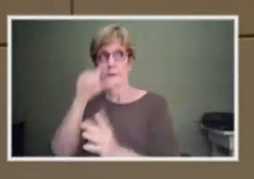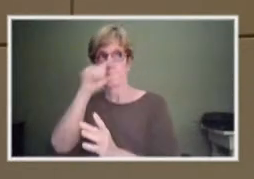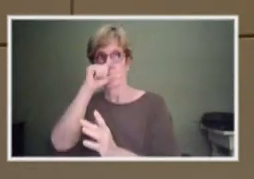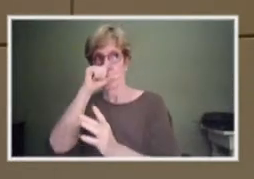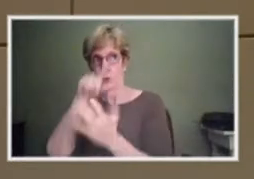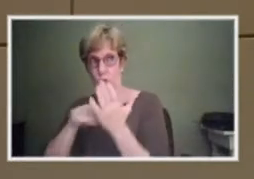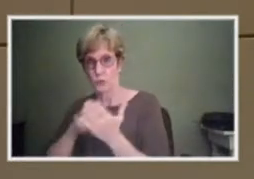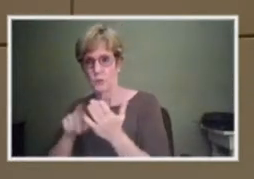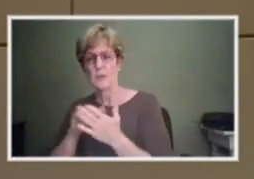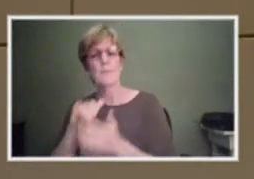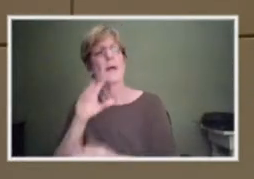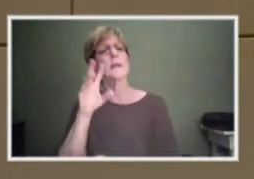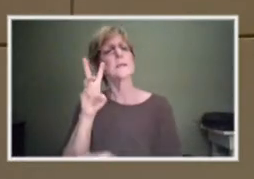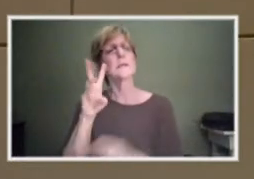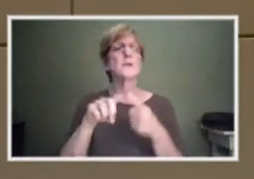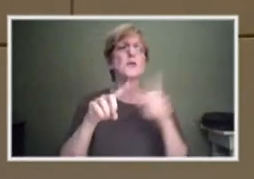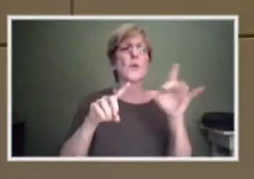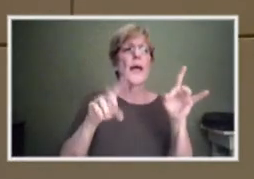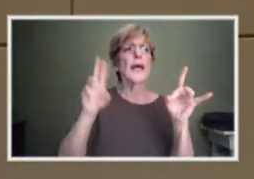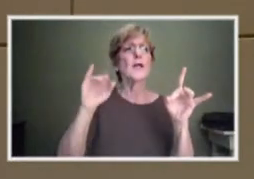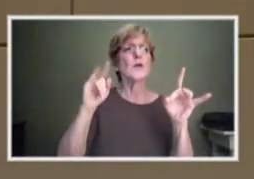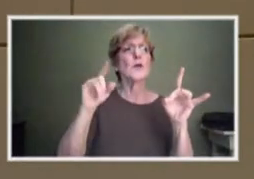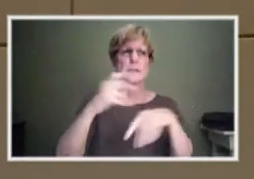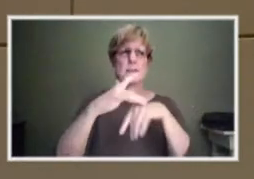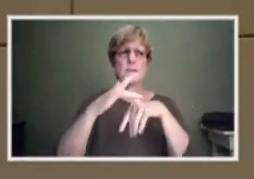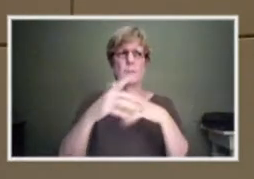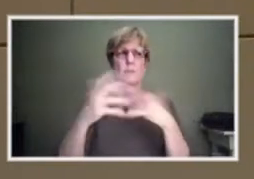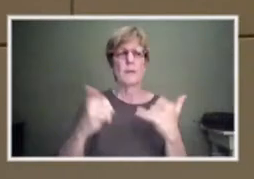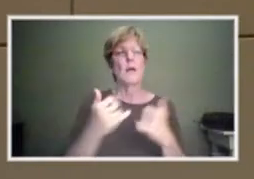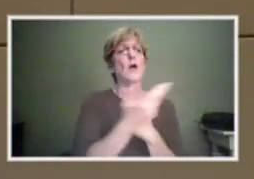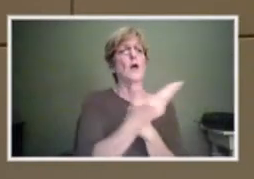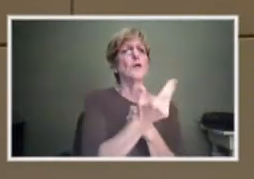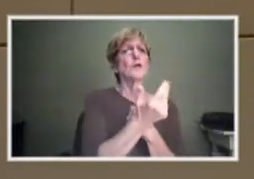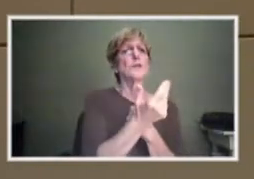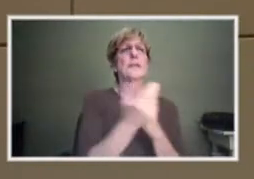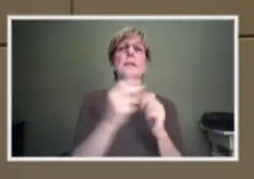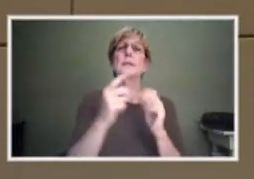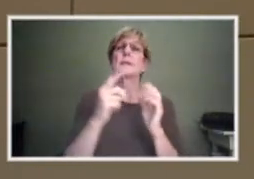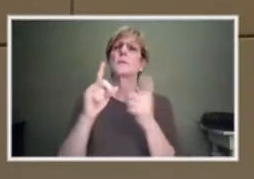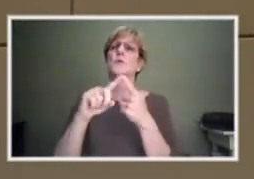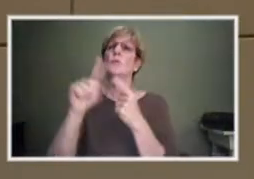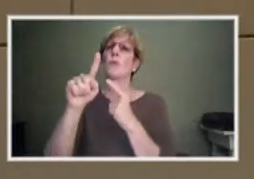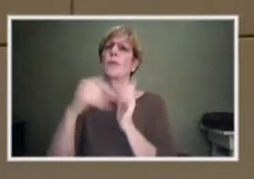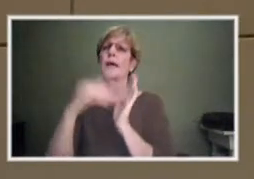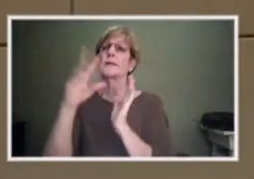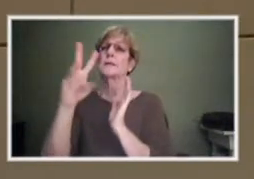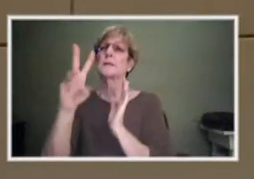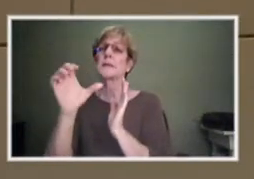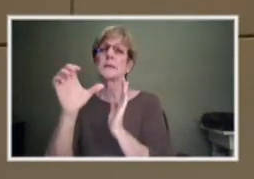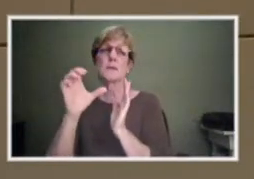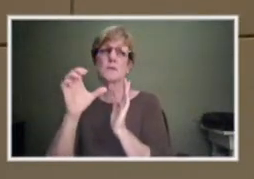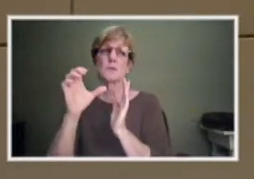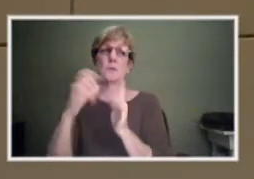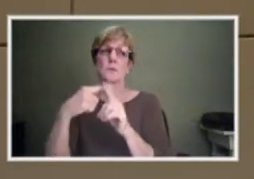about 6 to 8 units that are available now between 1,300 and 1,600. The question that I have is, are